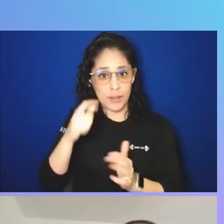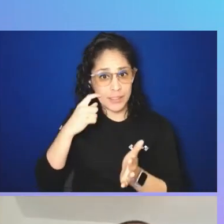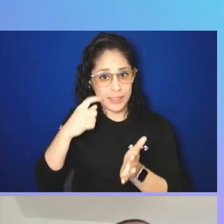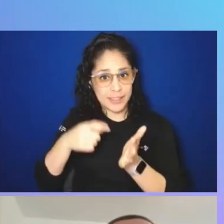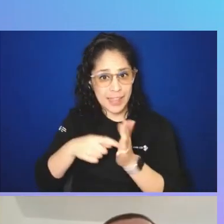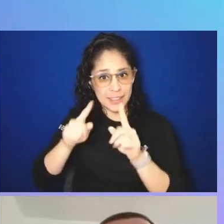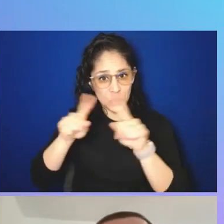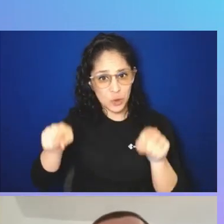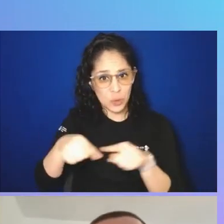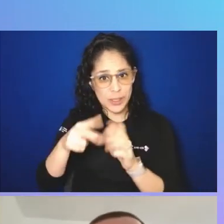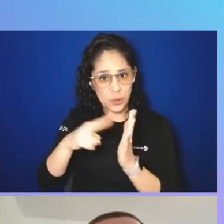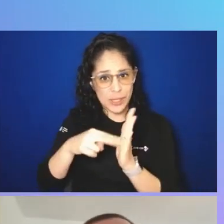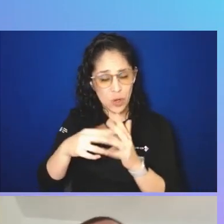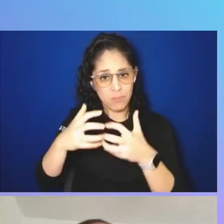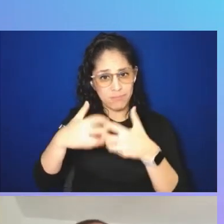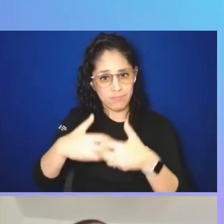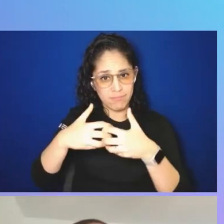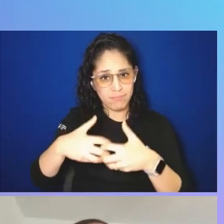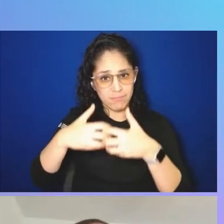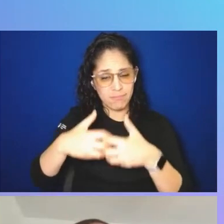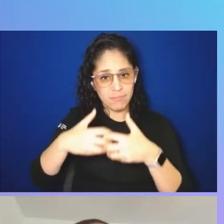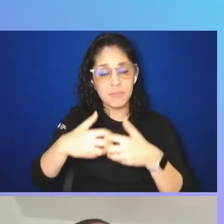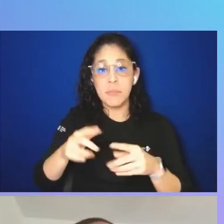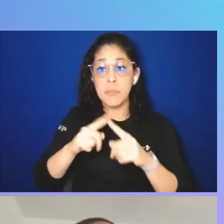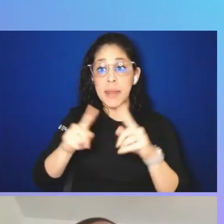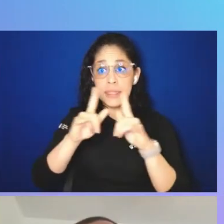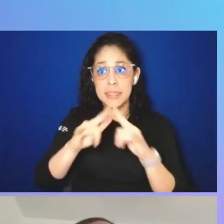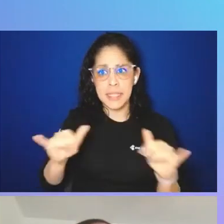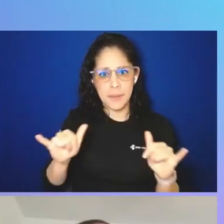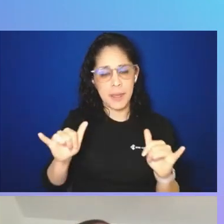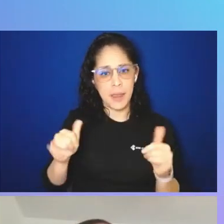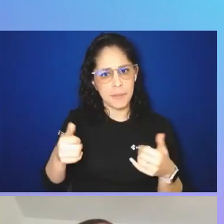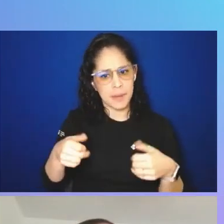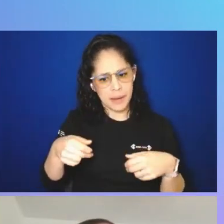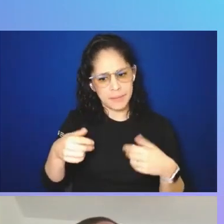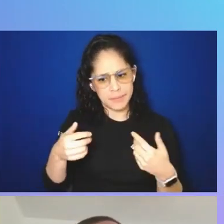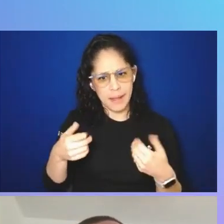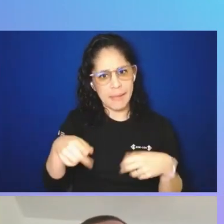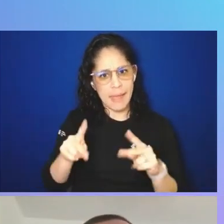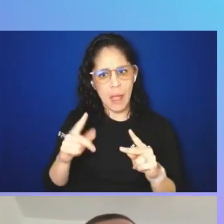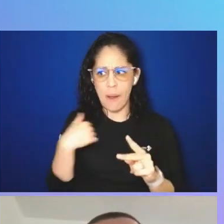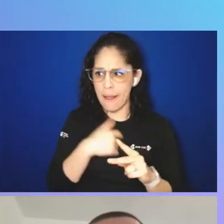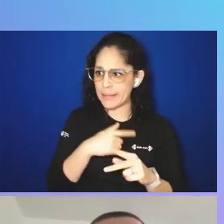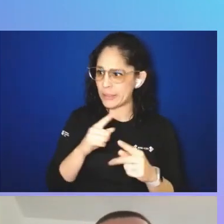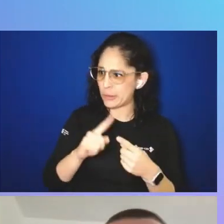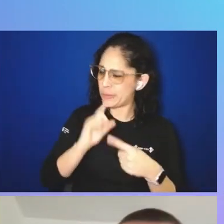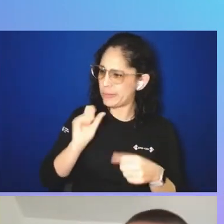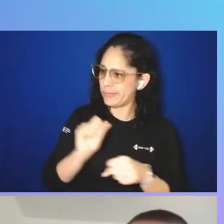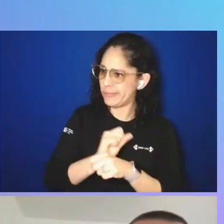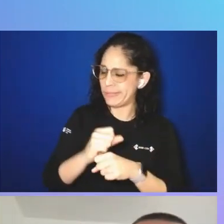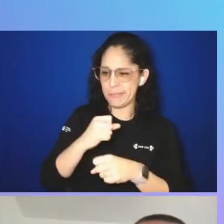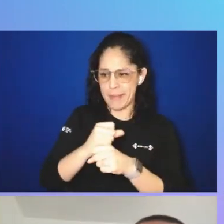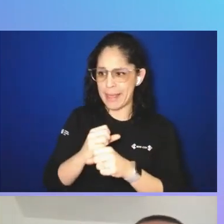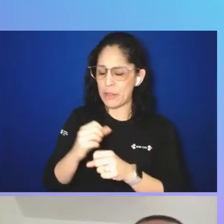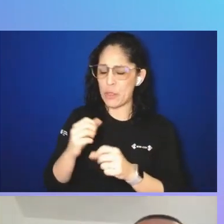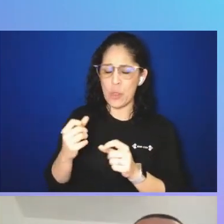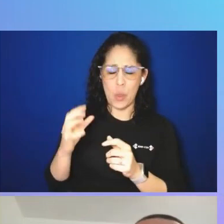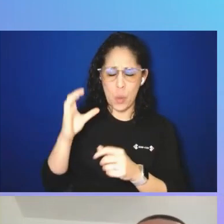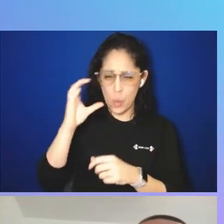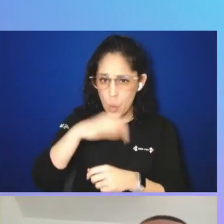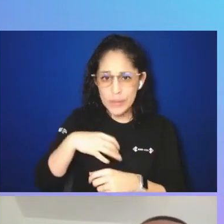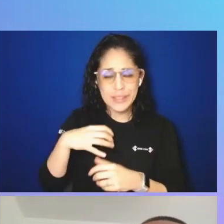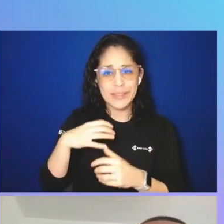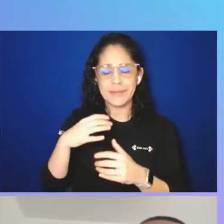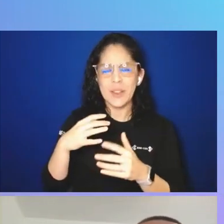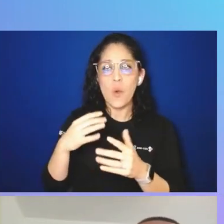is that it enables us to put our limited experience and worst assumptions into action, tailoring those users a